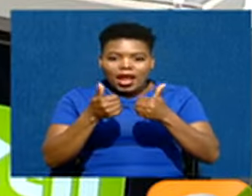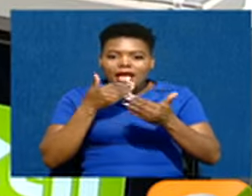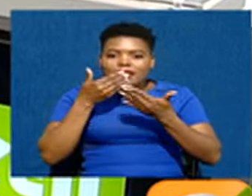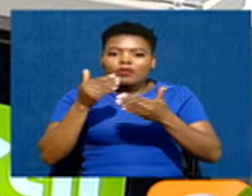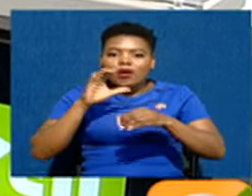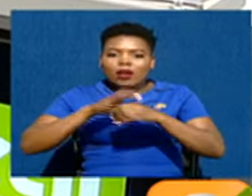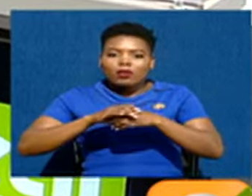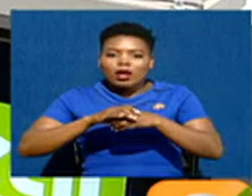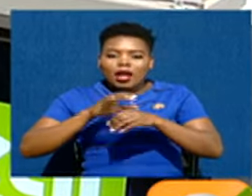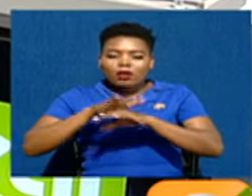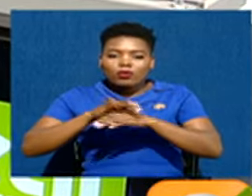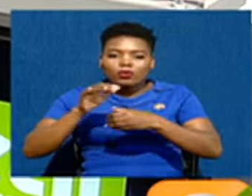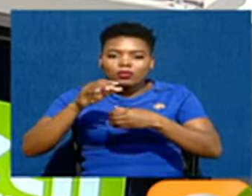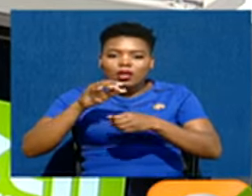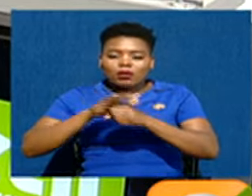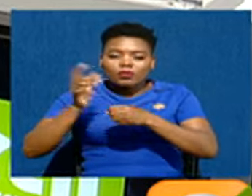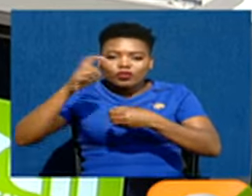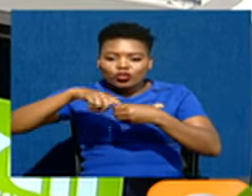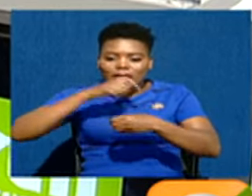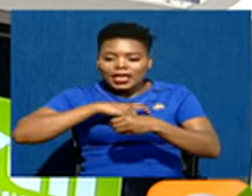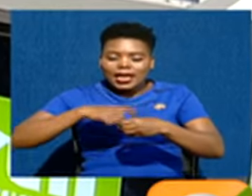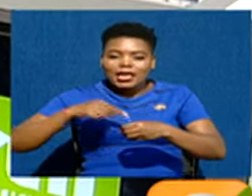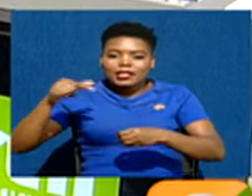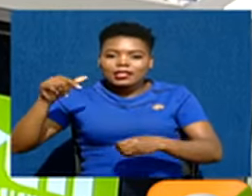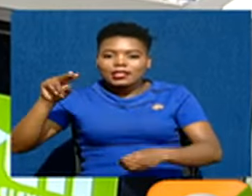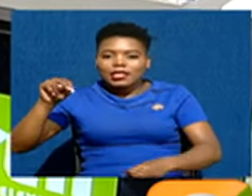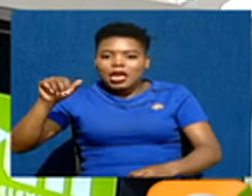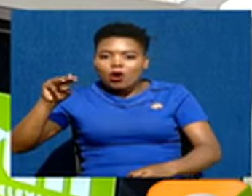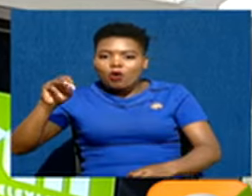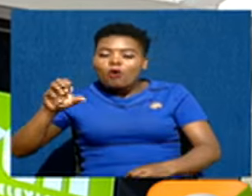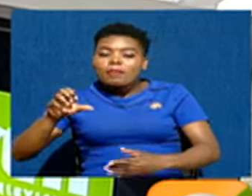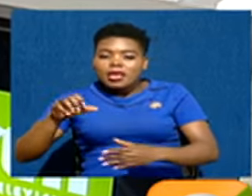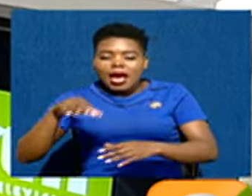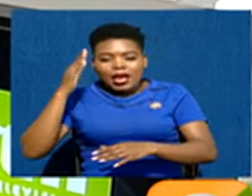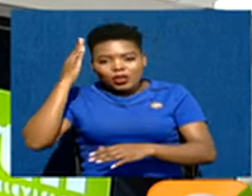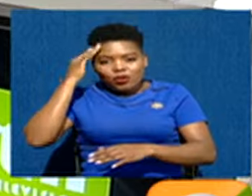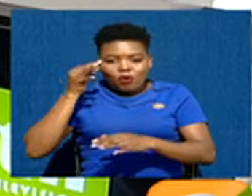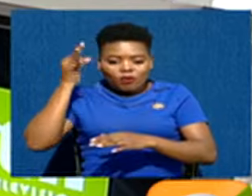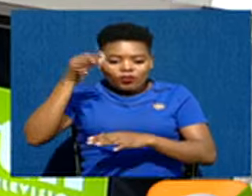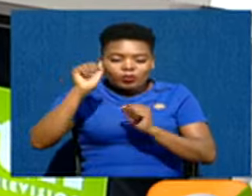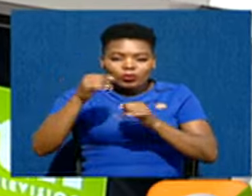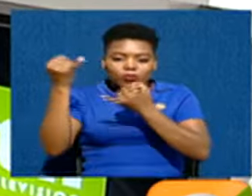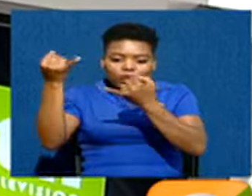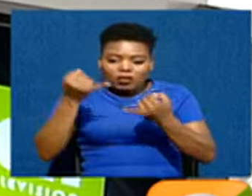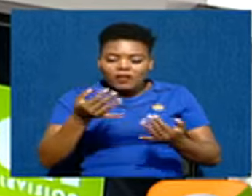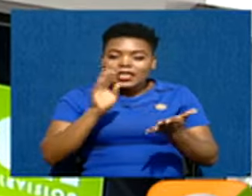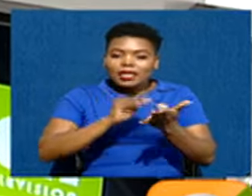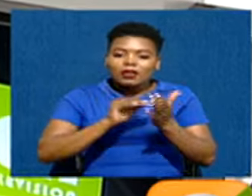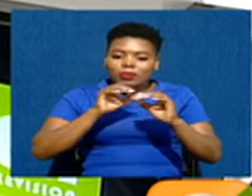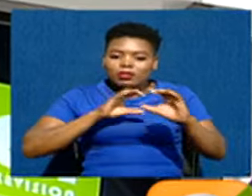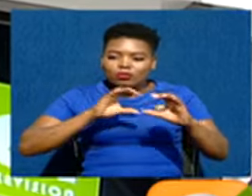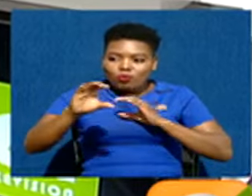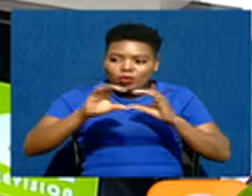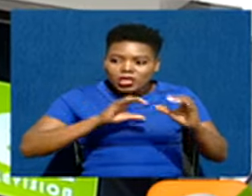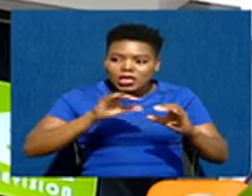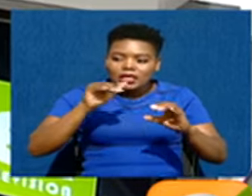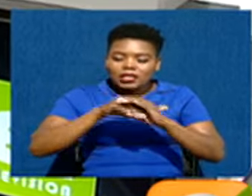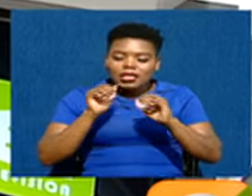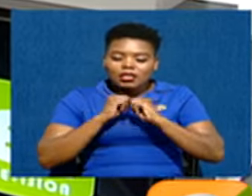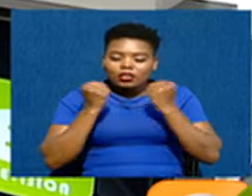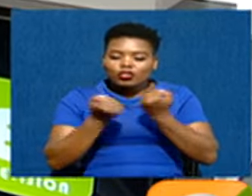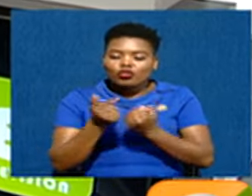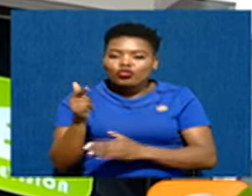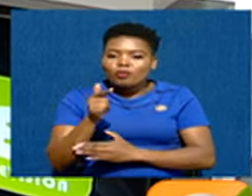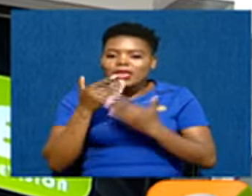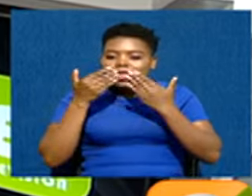Naomi. It's been great, and we'll continue talking some more. Yeah. You know, we engage on our social media platforms, and I'm so glad you found time to be on